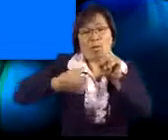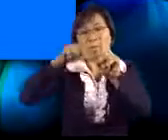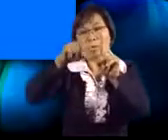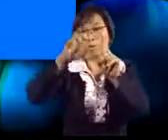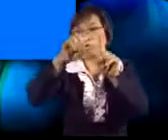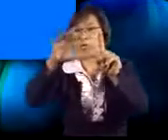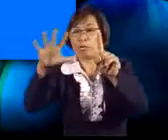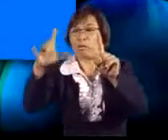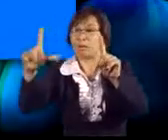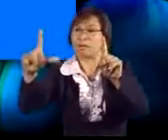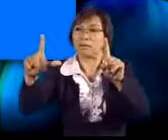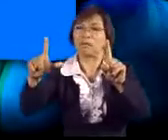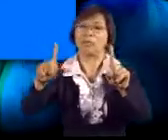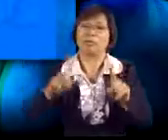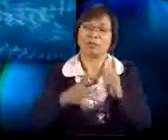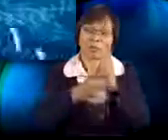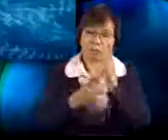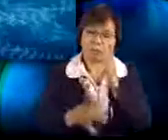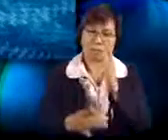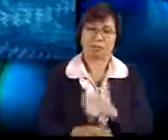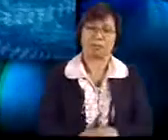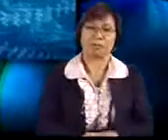1.05 liters oil.